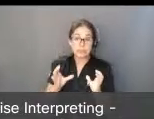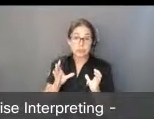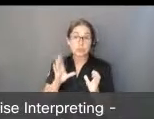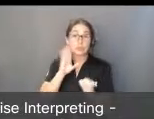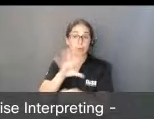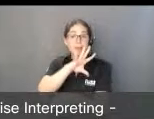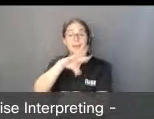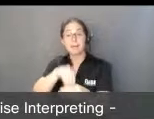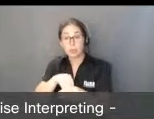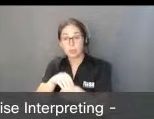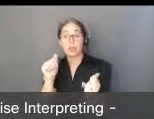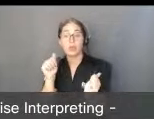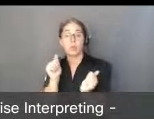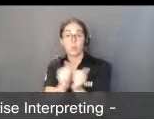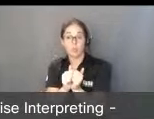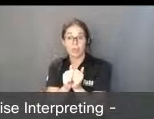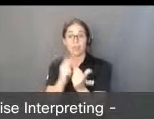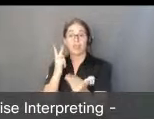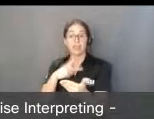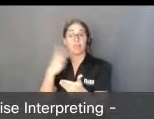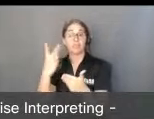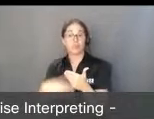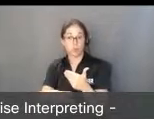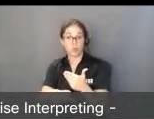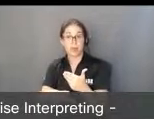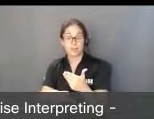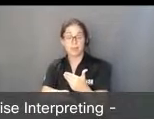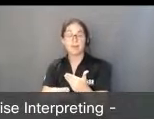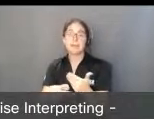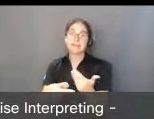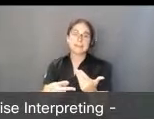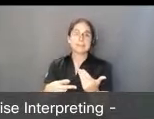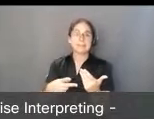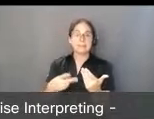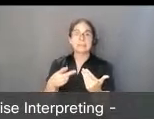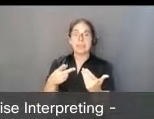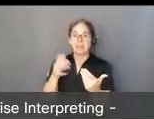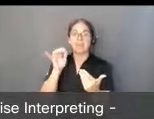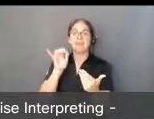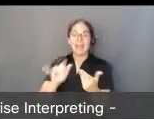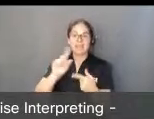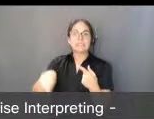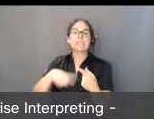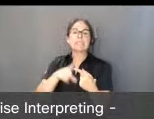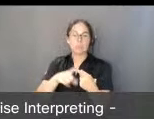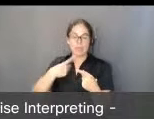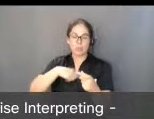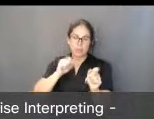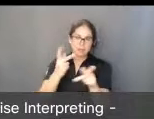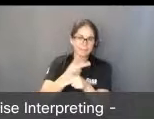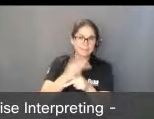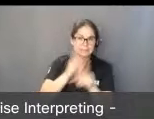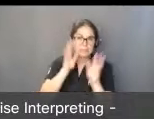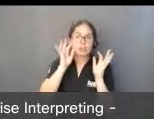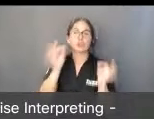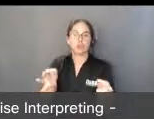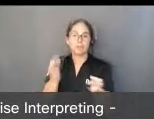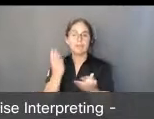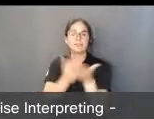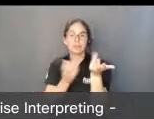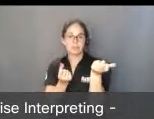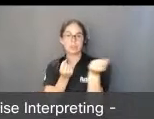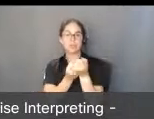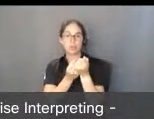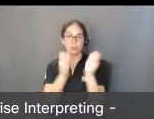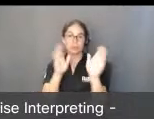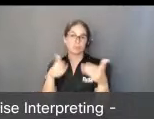including in this program. This is where we'll be able to determine some of the supports that we're getting. So we are looking, you